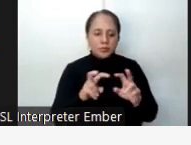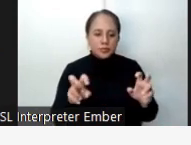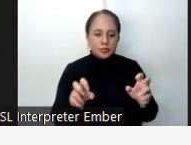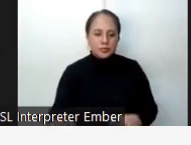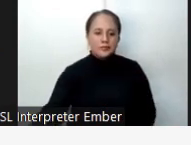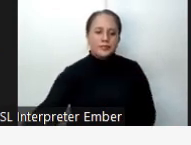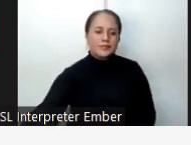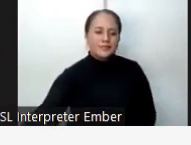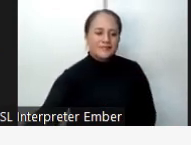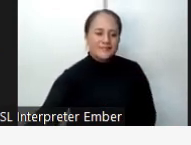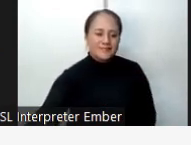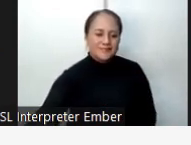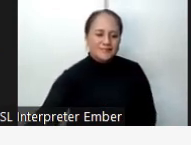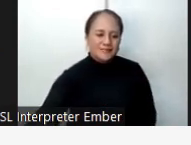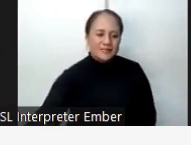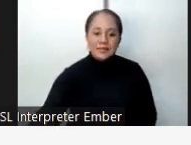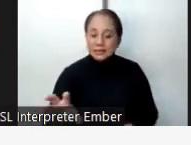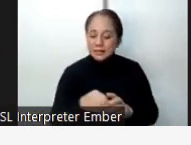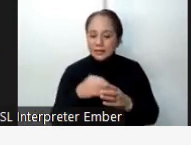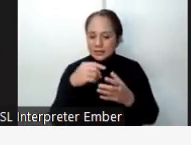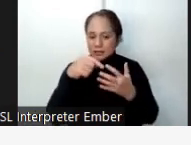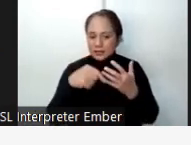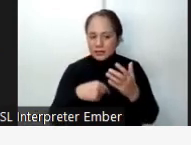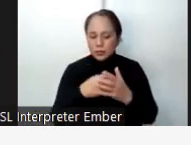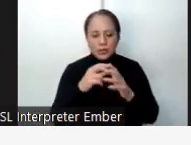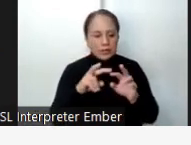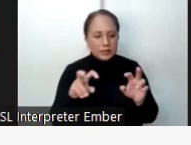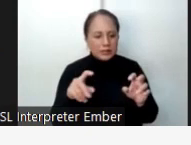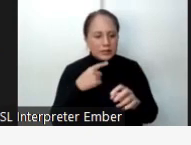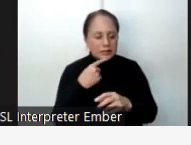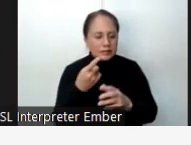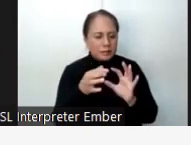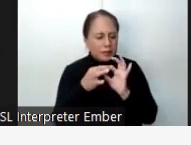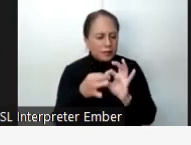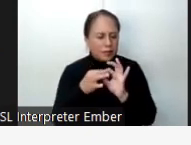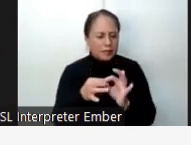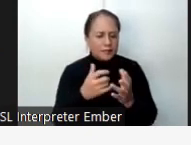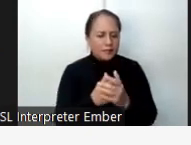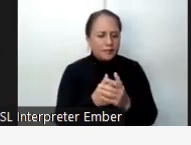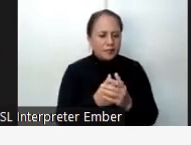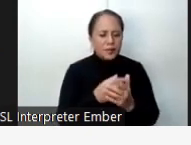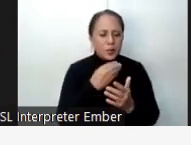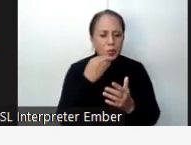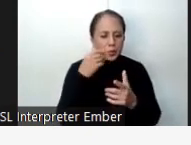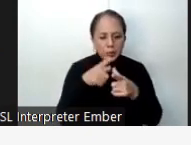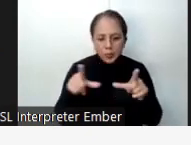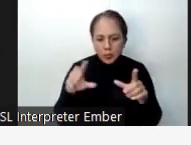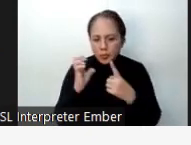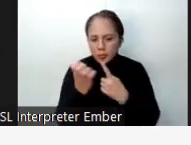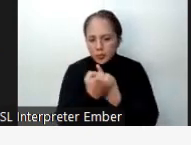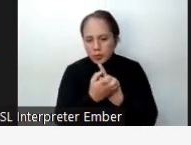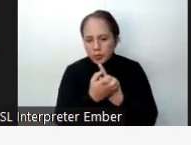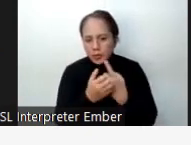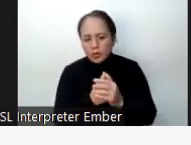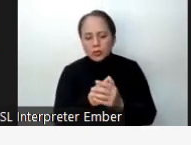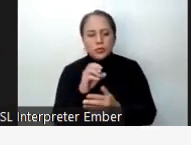encoded. These include what research says about the relationship between the home language environment and